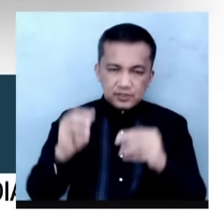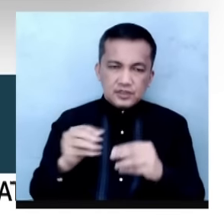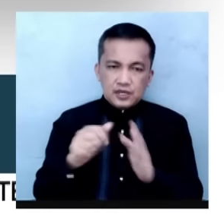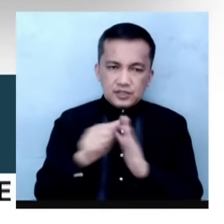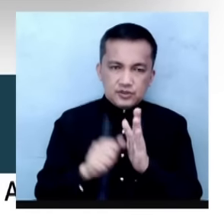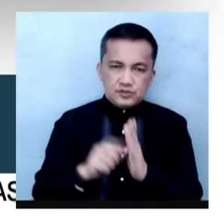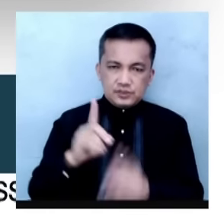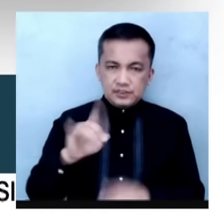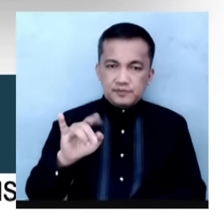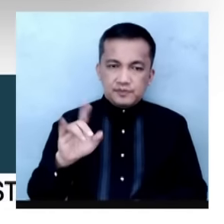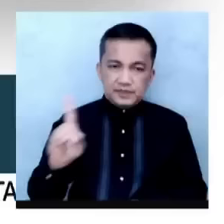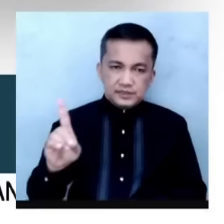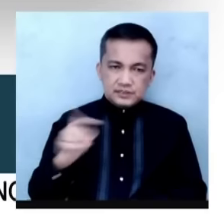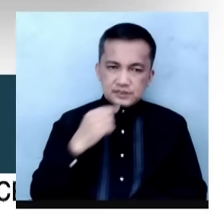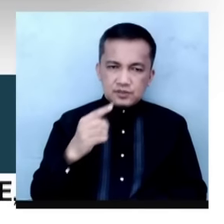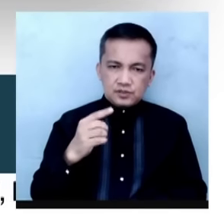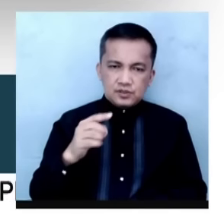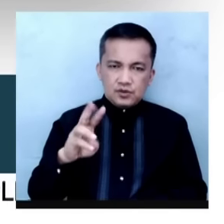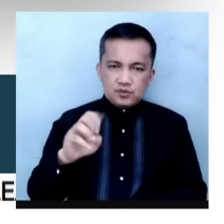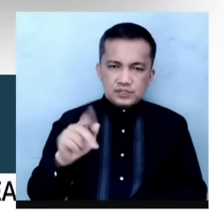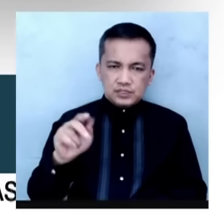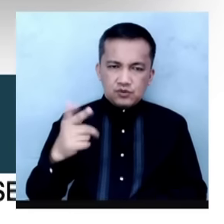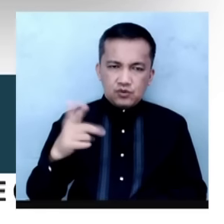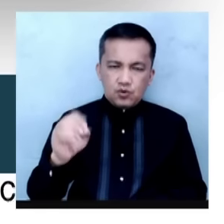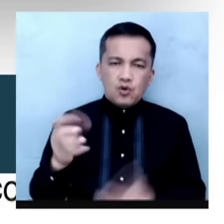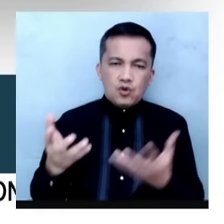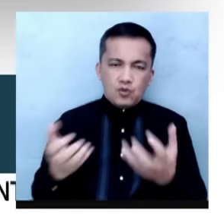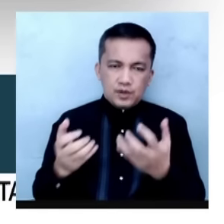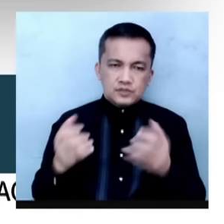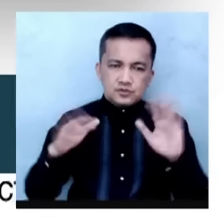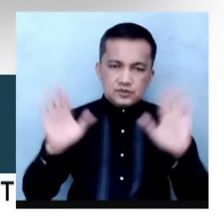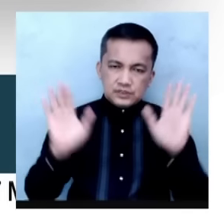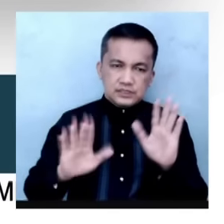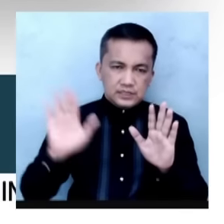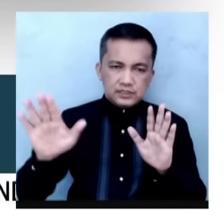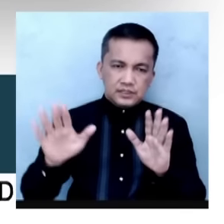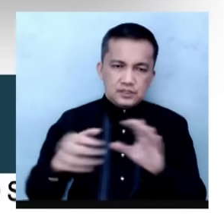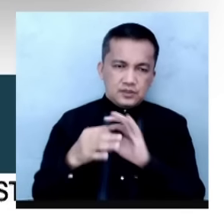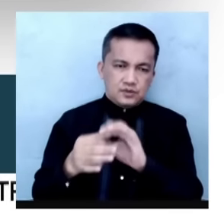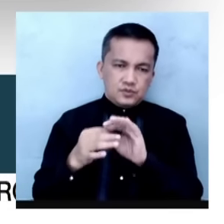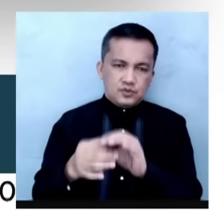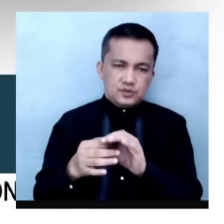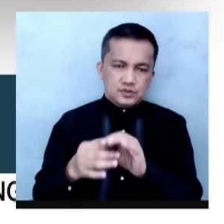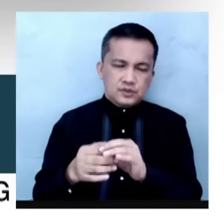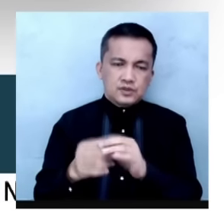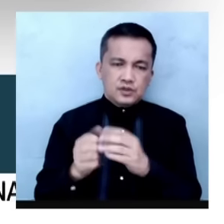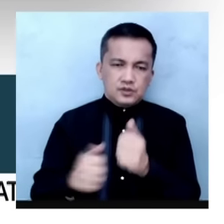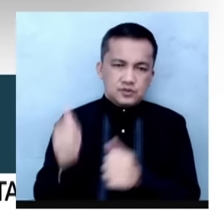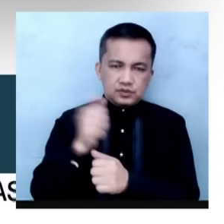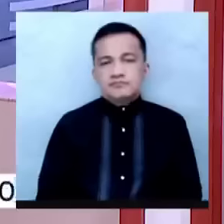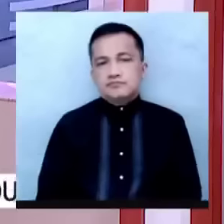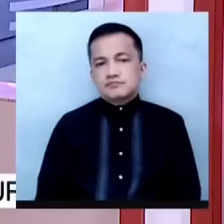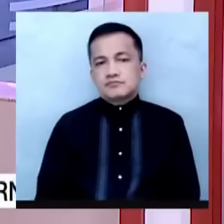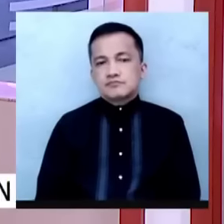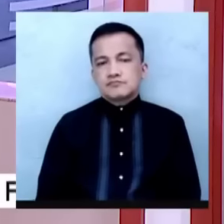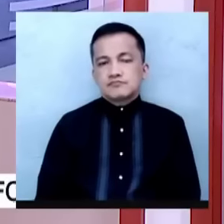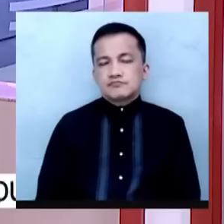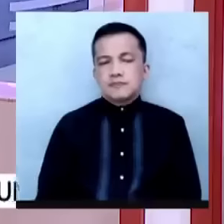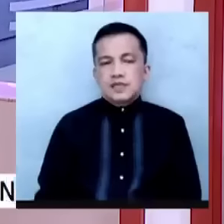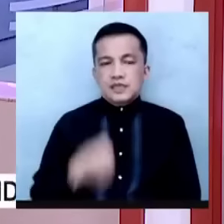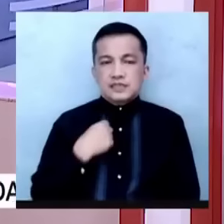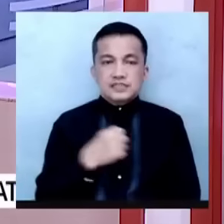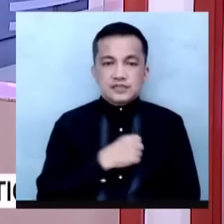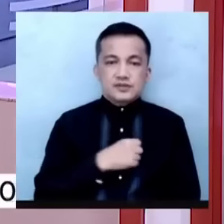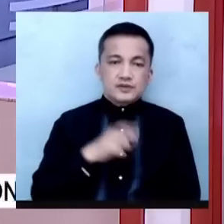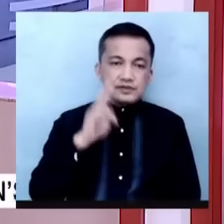saying Wesley Guo already wants to surrender and that they're already coordinating with authorities regarding this. Senator Risa